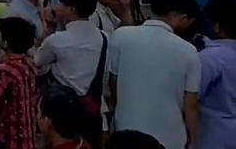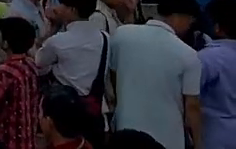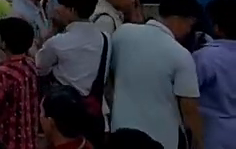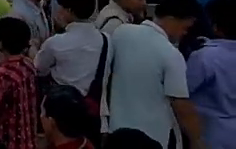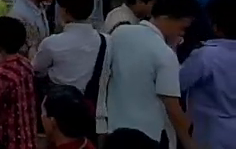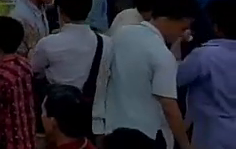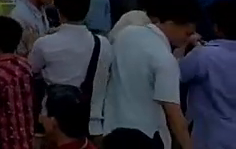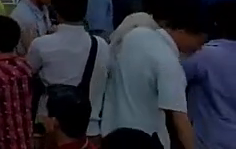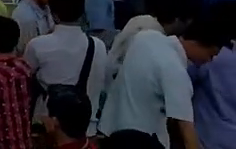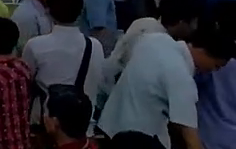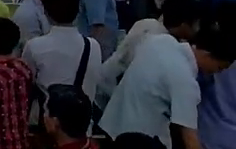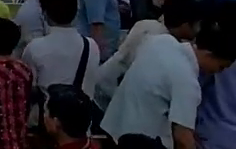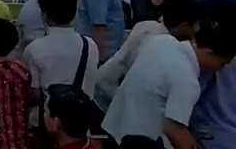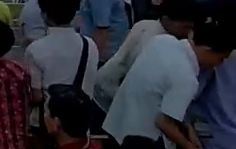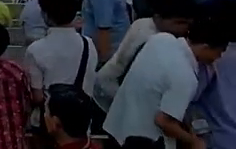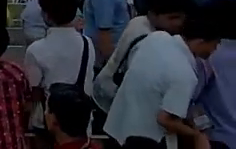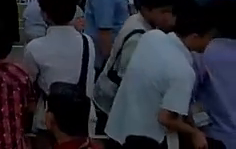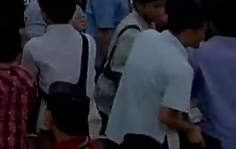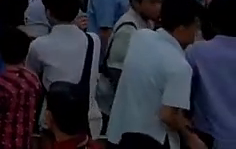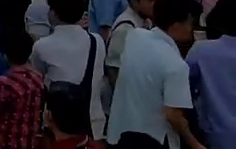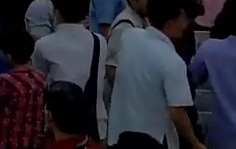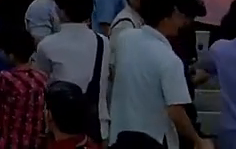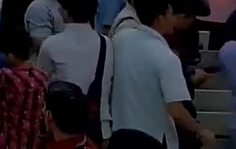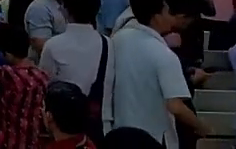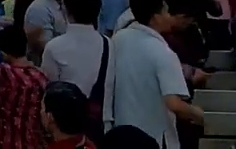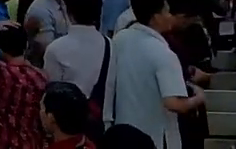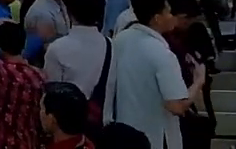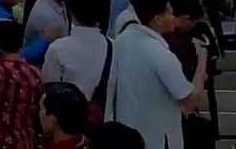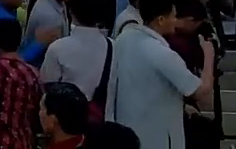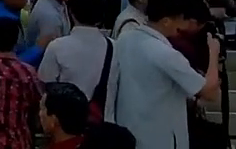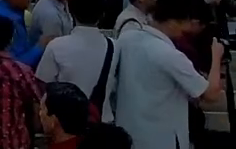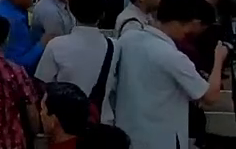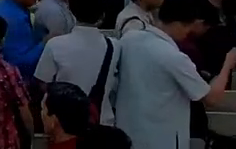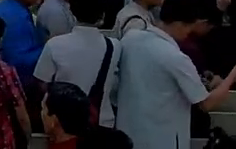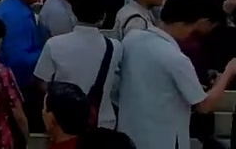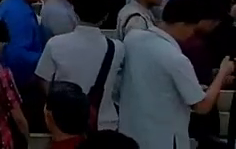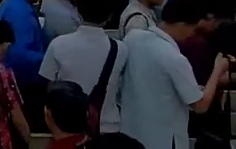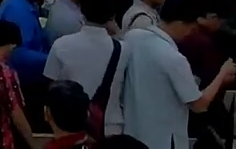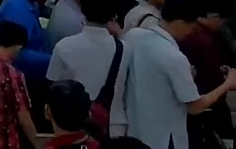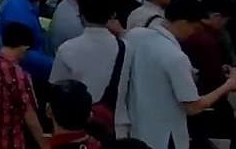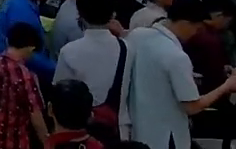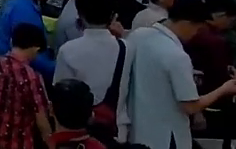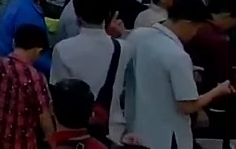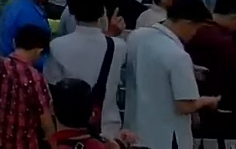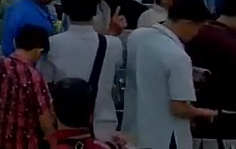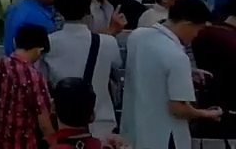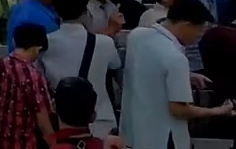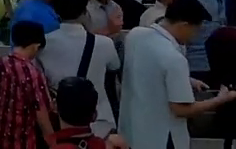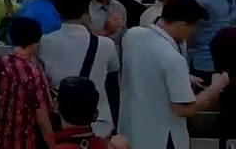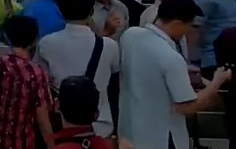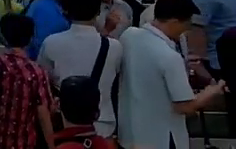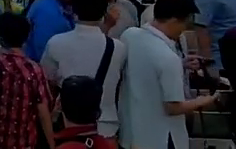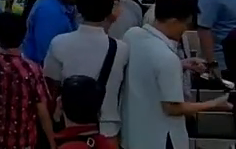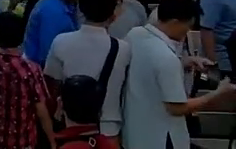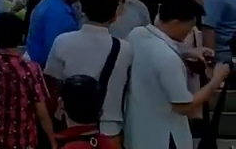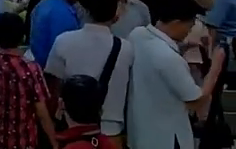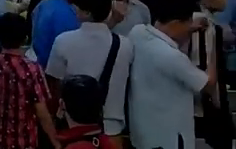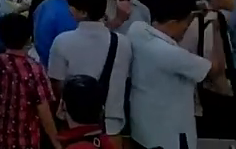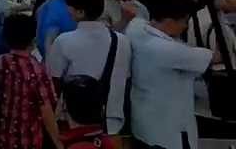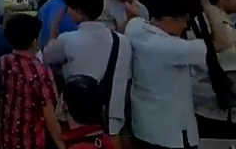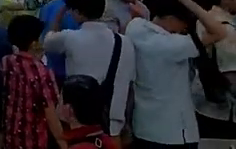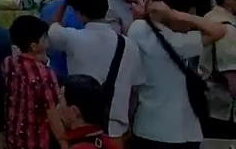murag wa mo tindog ang diri nga side. Murag nag mag-surrender siguro ni pagka-missionary ni. Diri na sad.